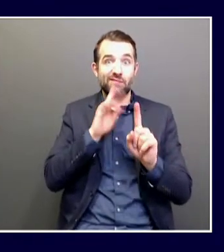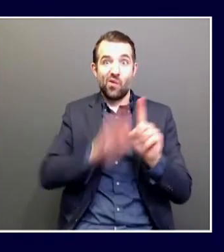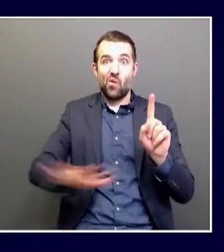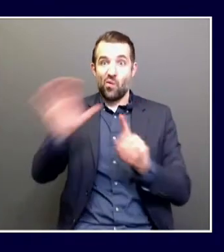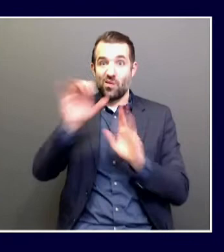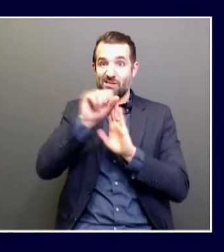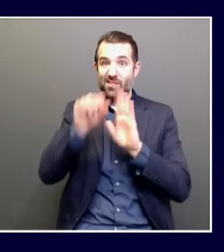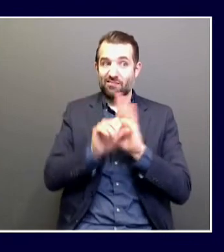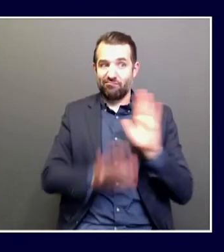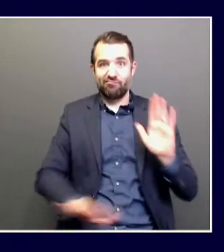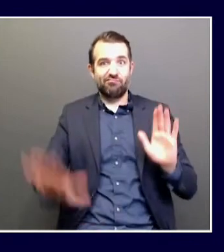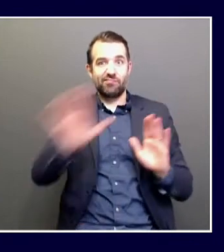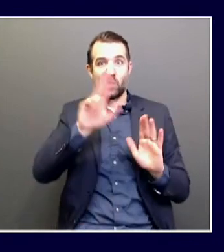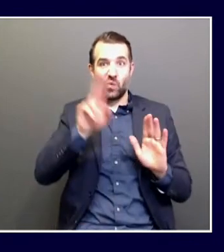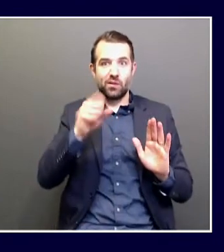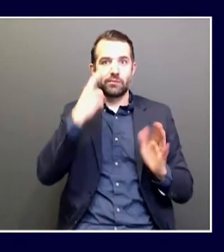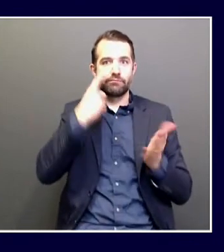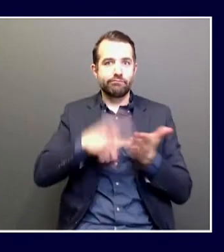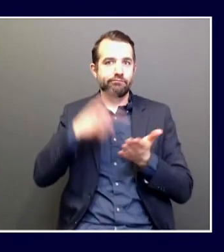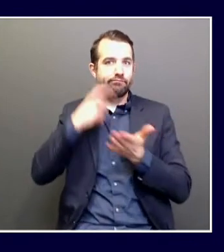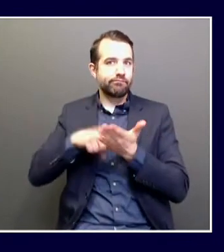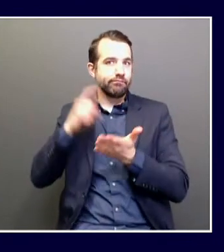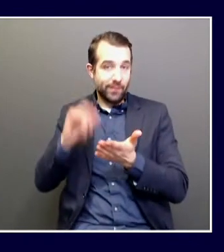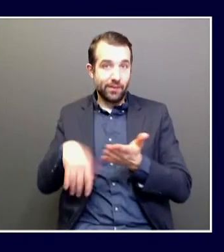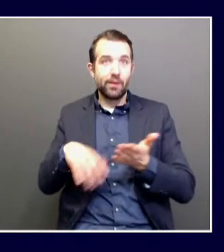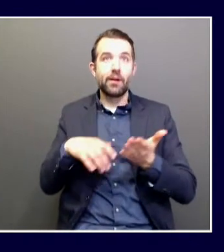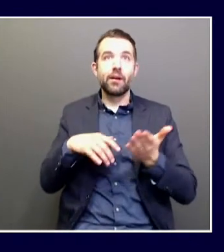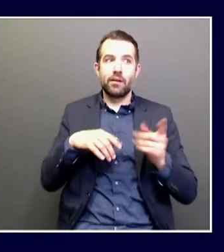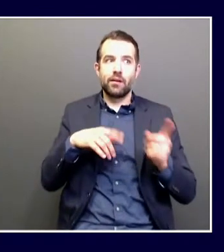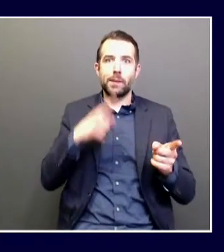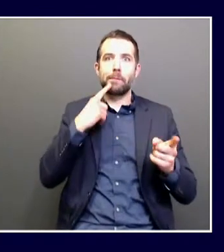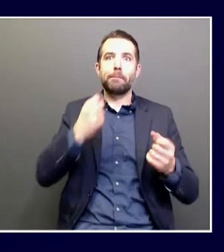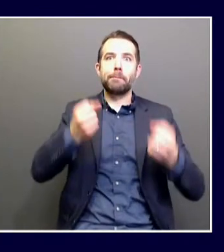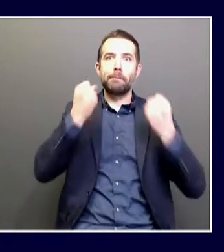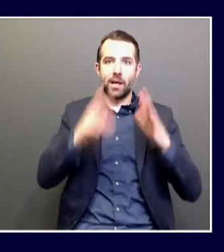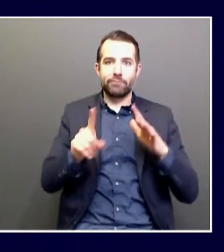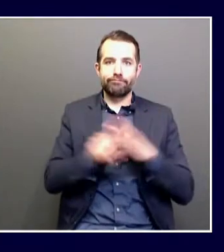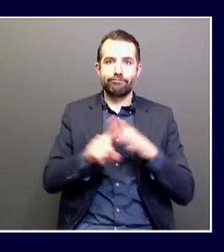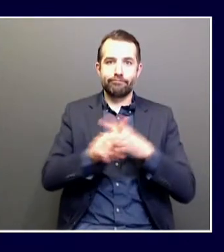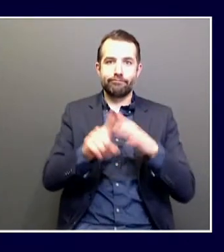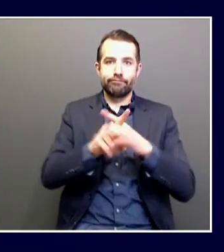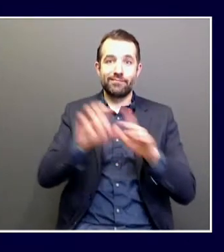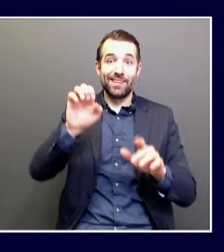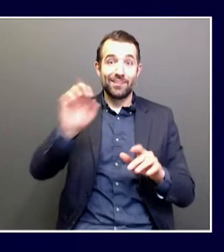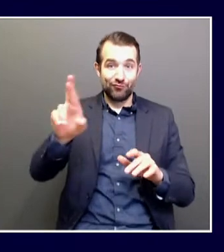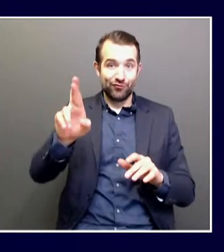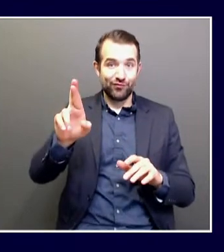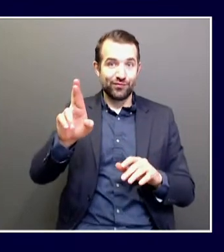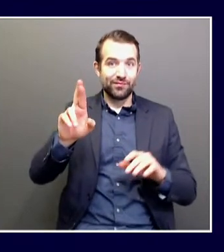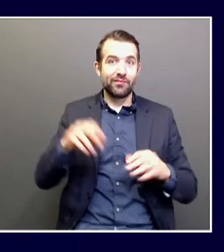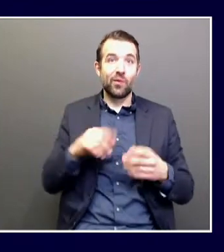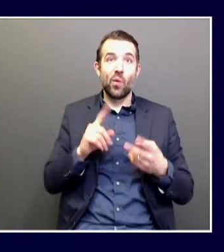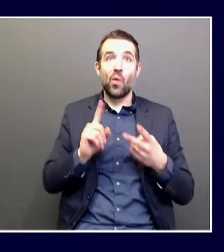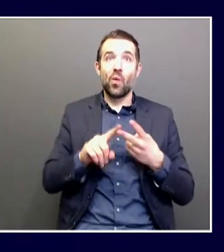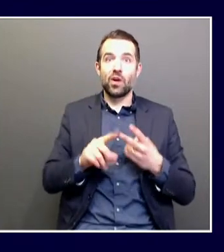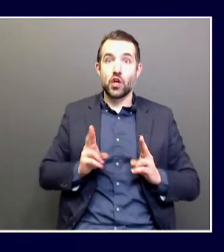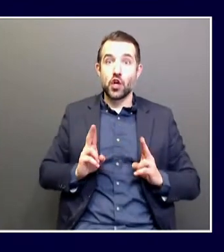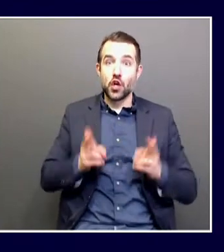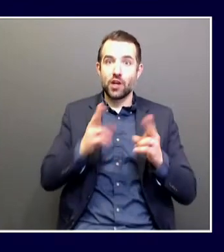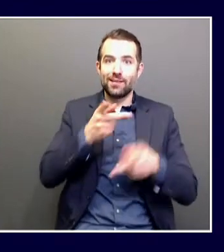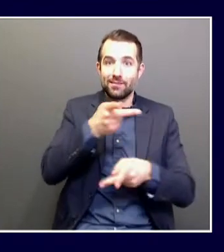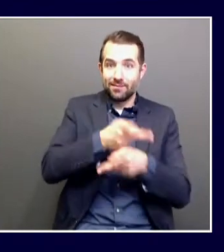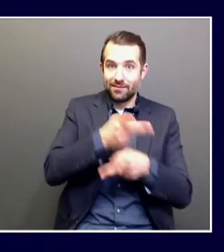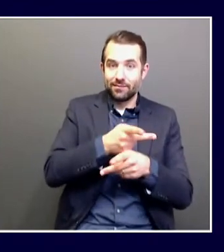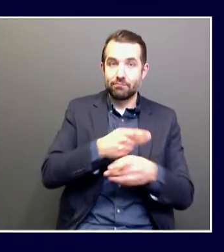a lot of folks coming in their doors in the emergency department, to urgent care, and even to primary care offices, looking